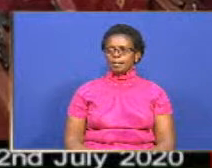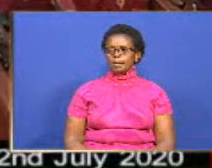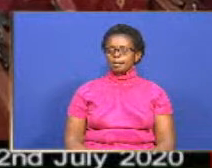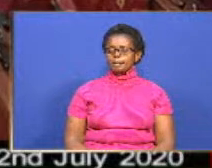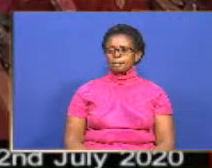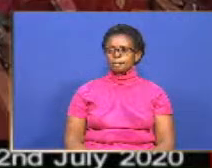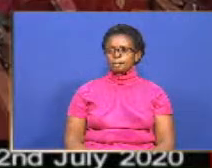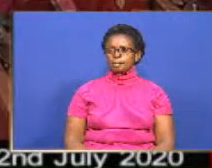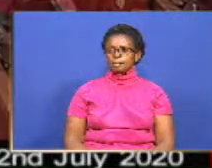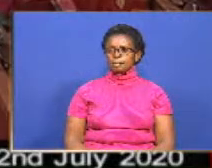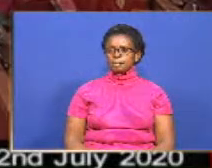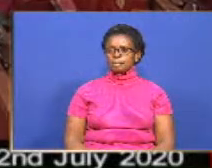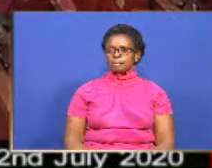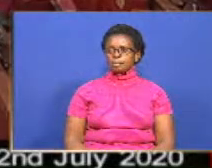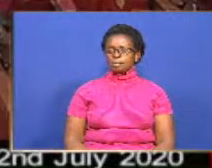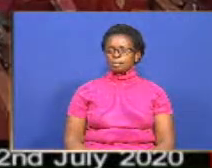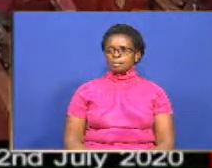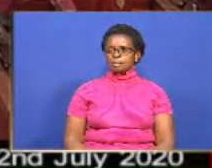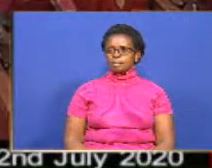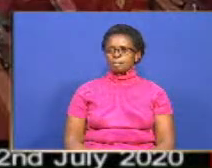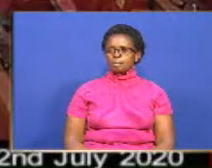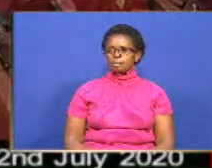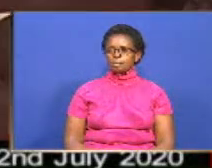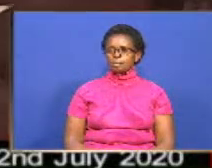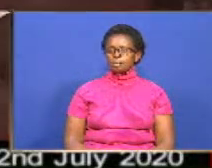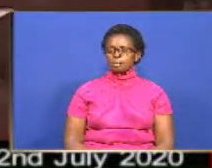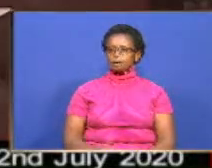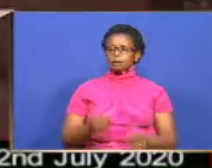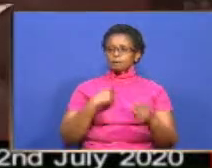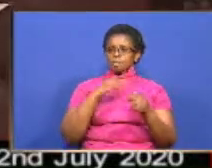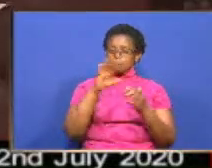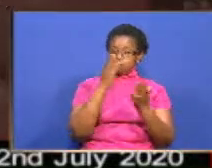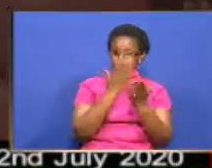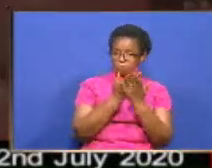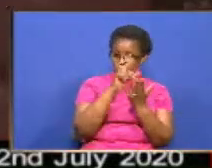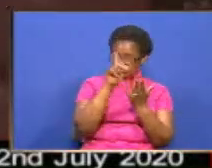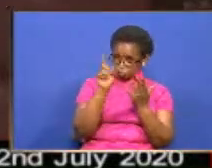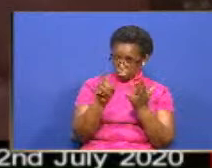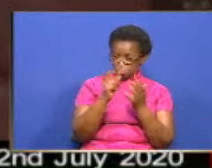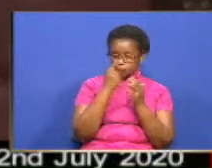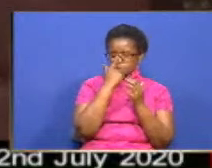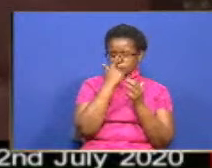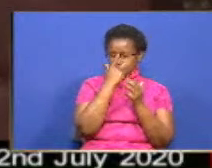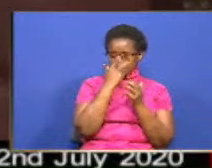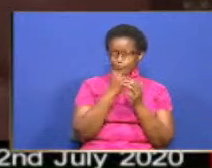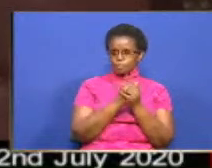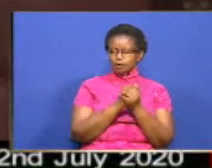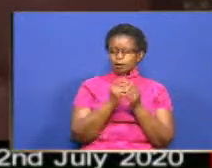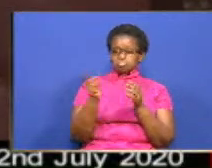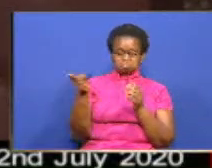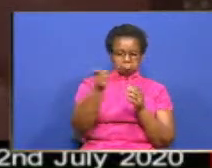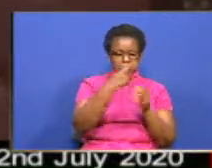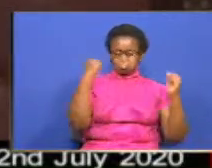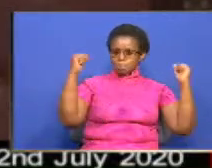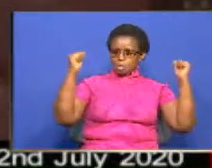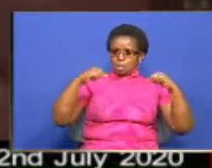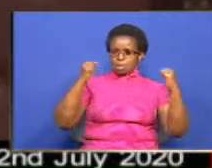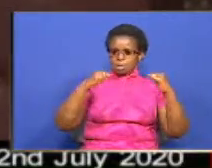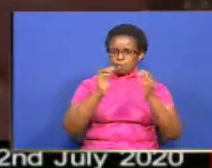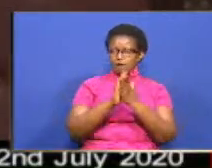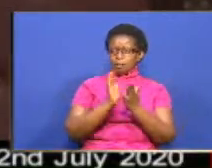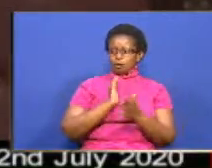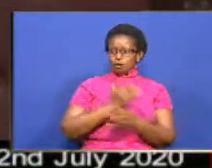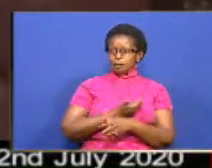Order, members. I go on to propose a question, which is that the House do agree with the committee in the